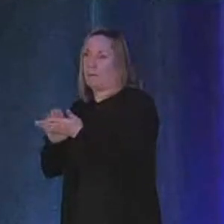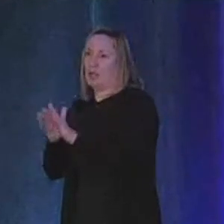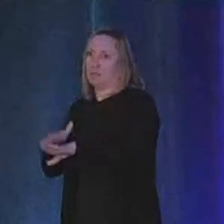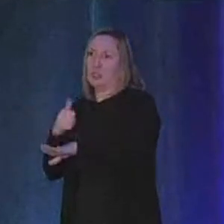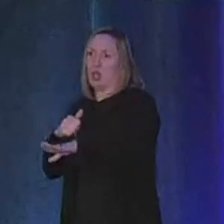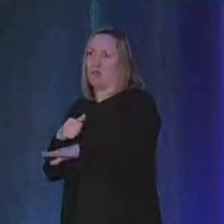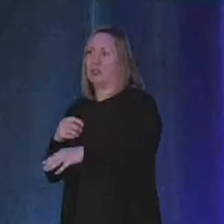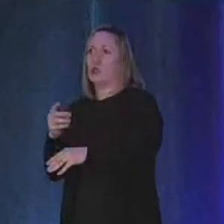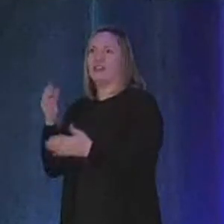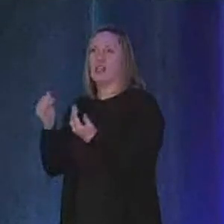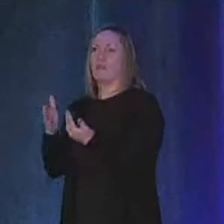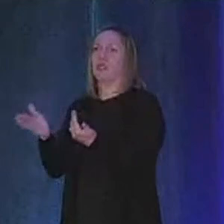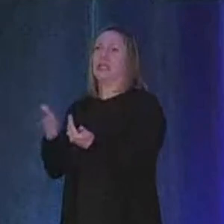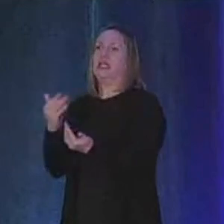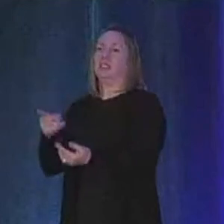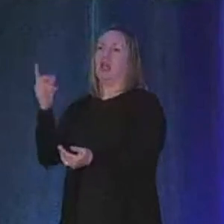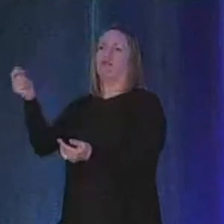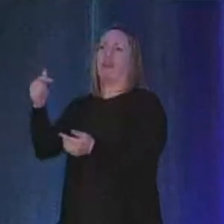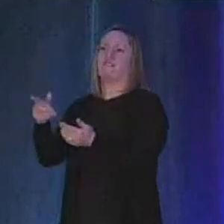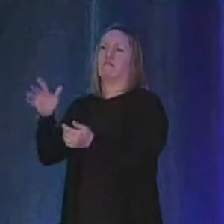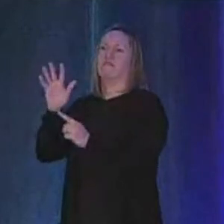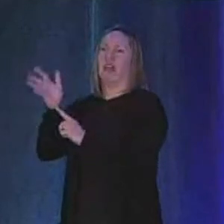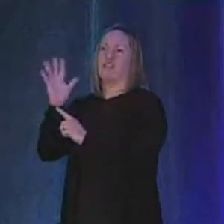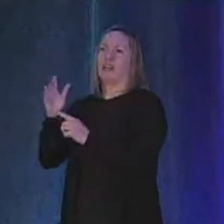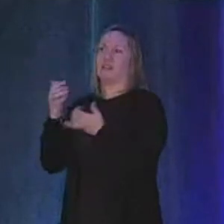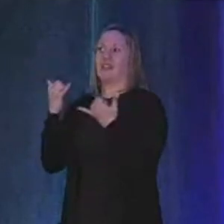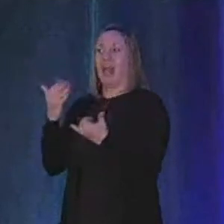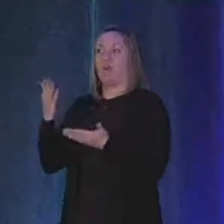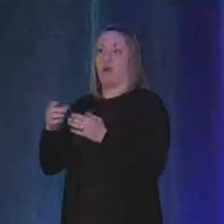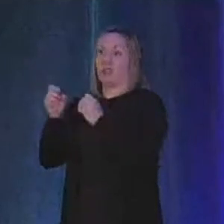now takes like several minutes, something like that, or even longer.